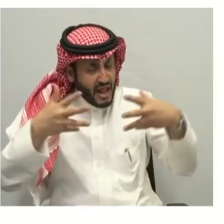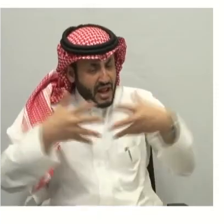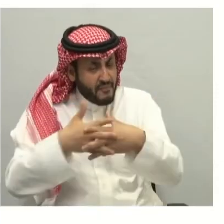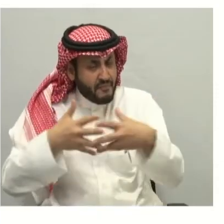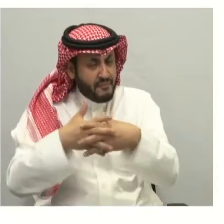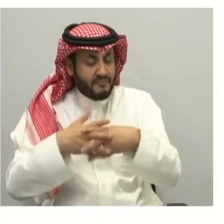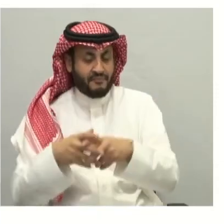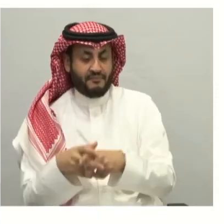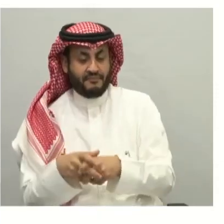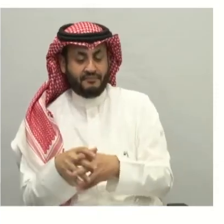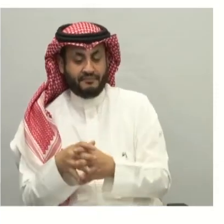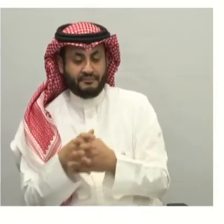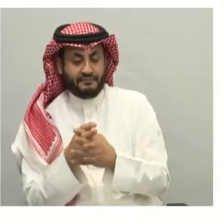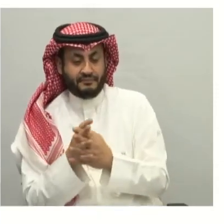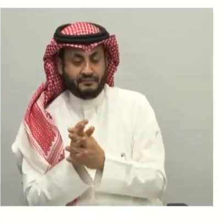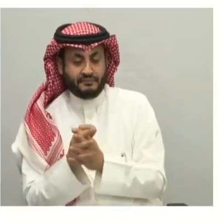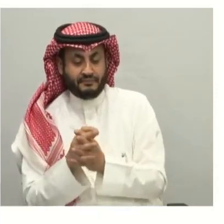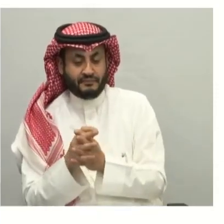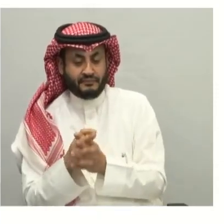you going to do?